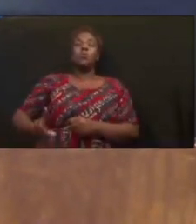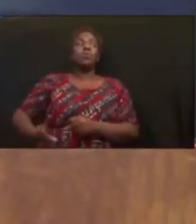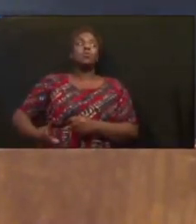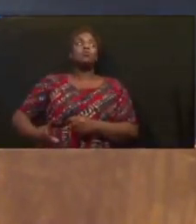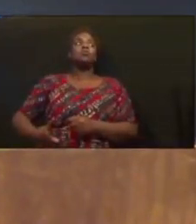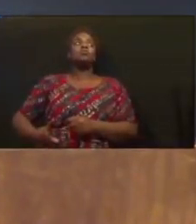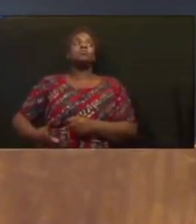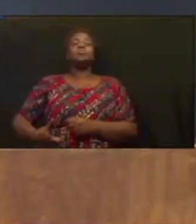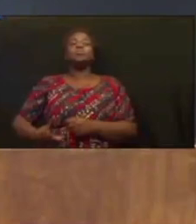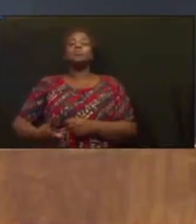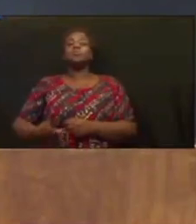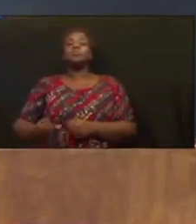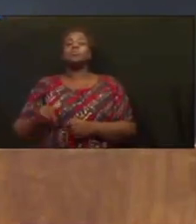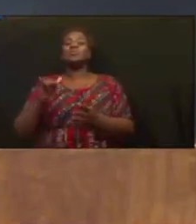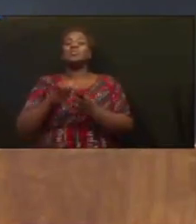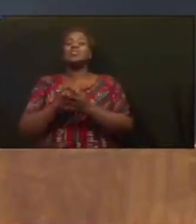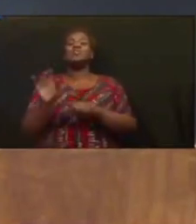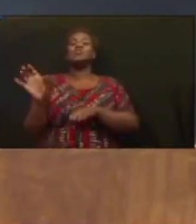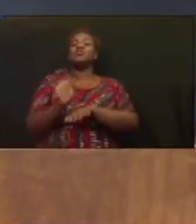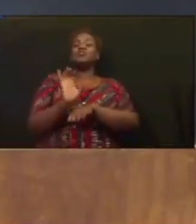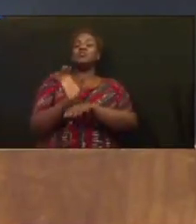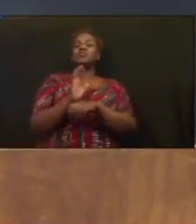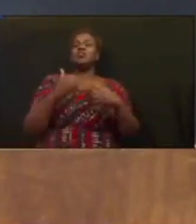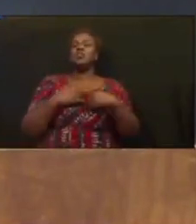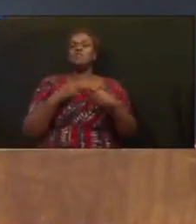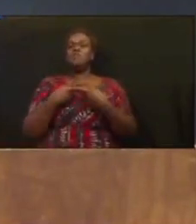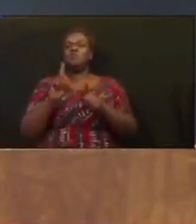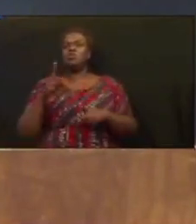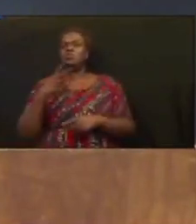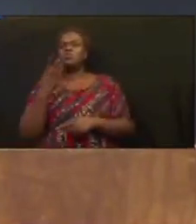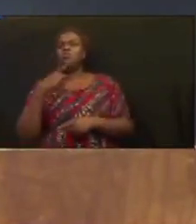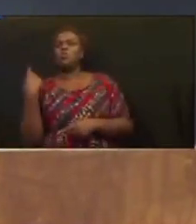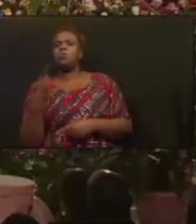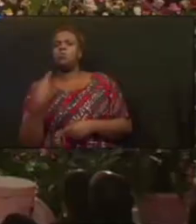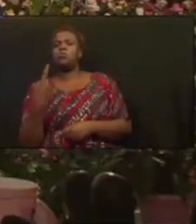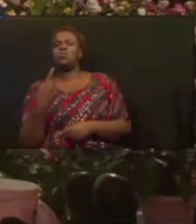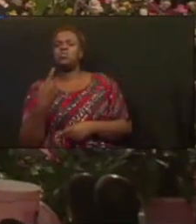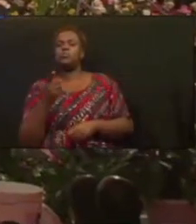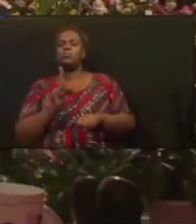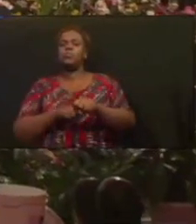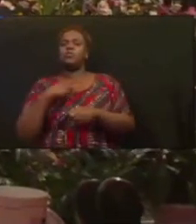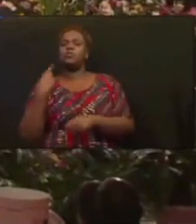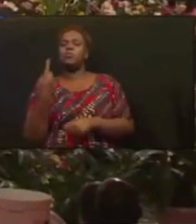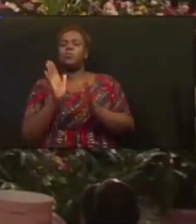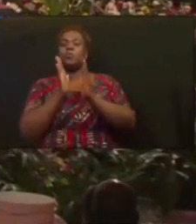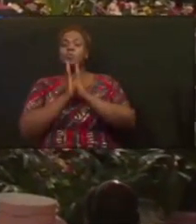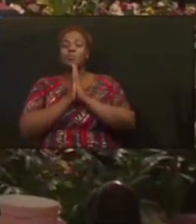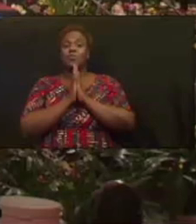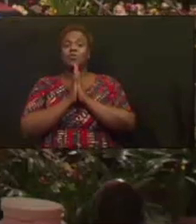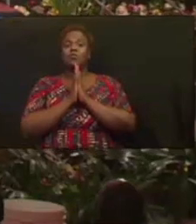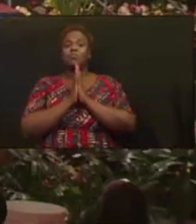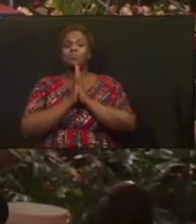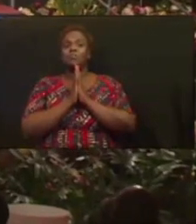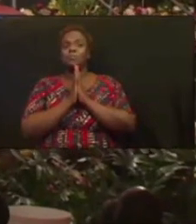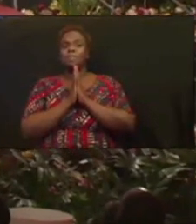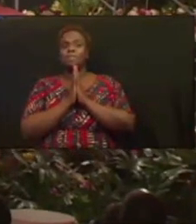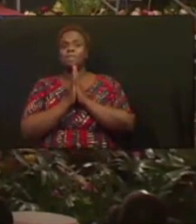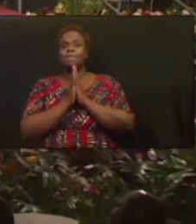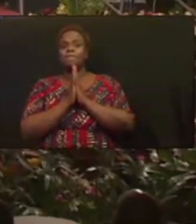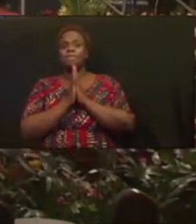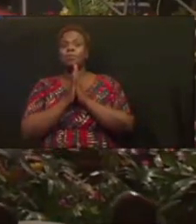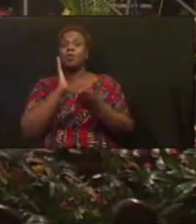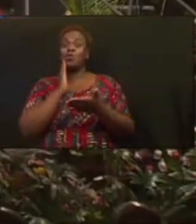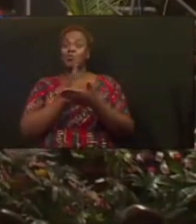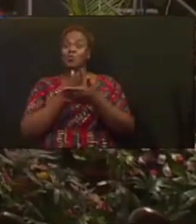is, the church is only in the 3rd dimension. And then one time I was praying, Pastor, true